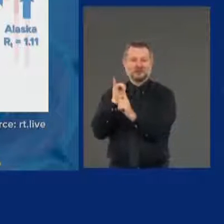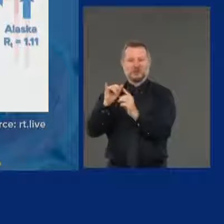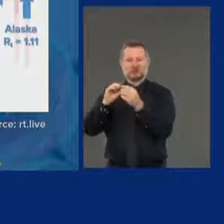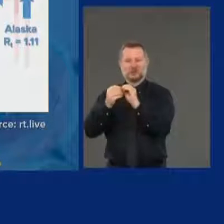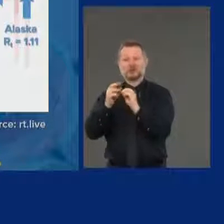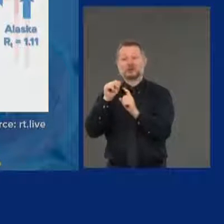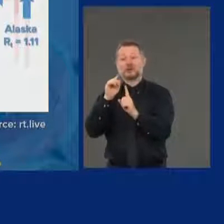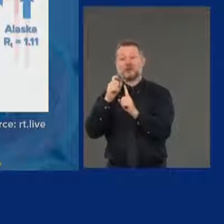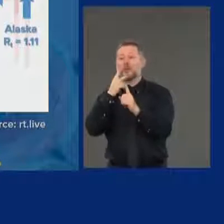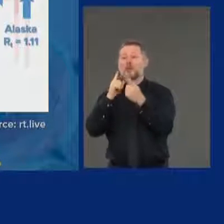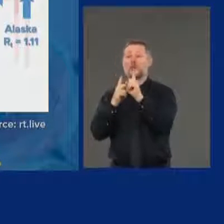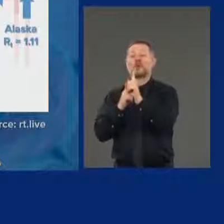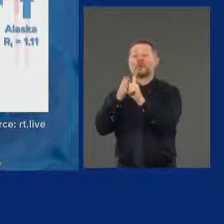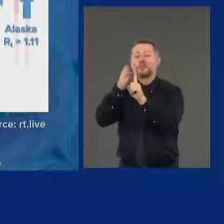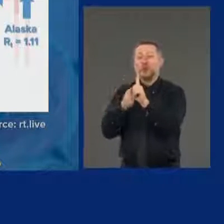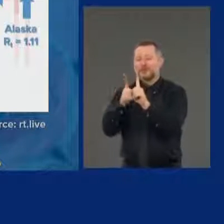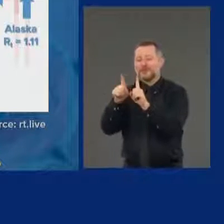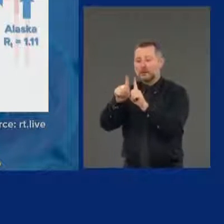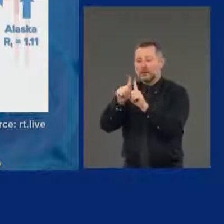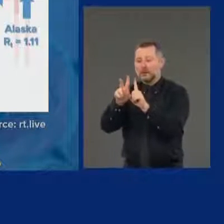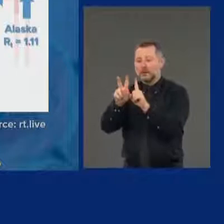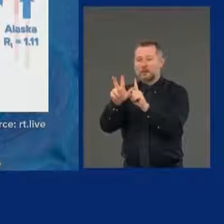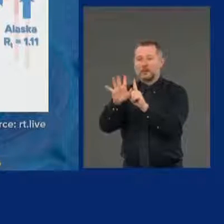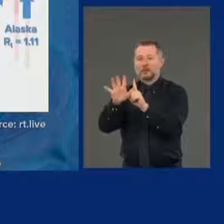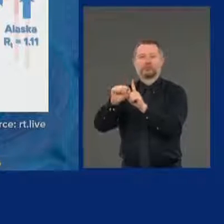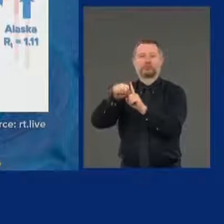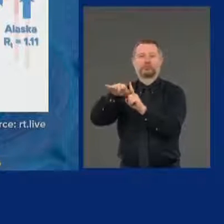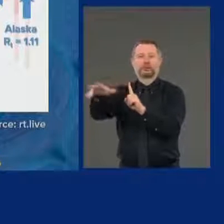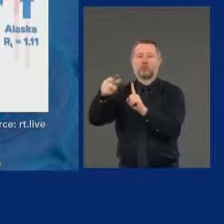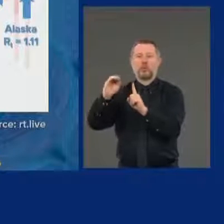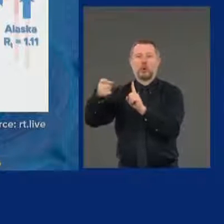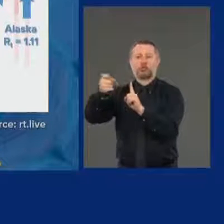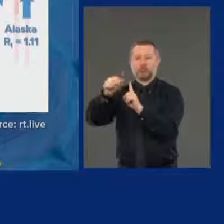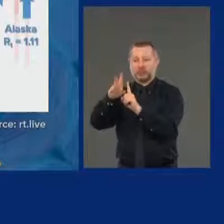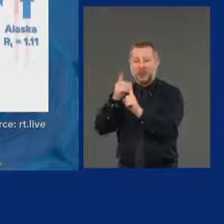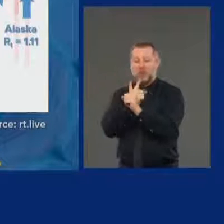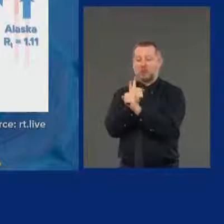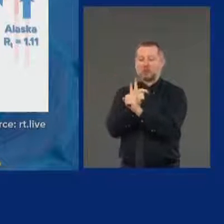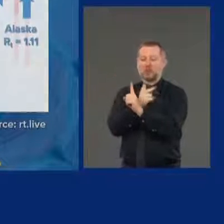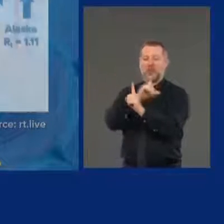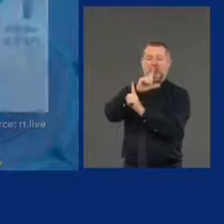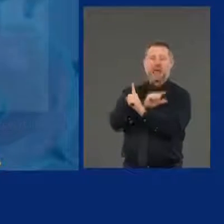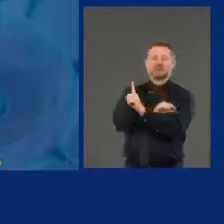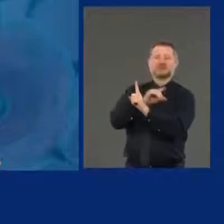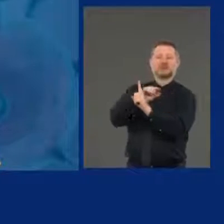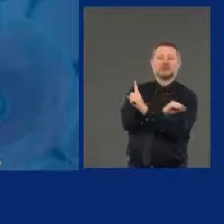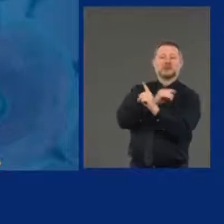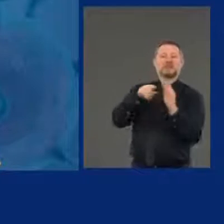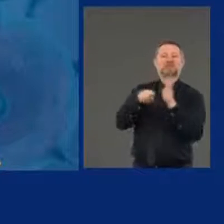is in outbreak or in epidemic. So we have the best rate.